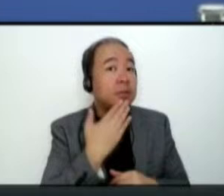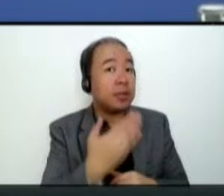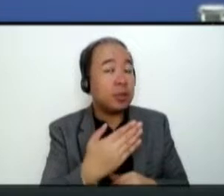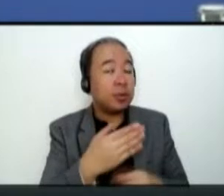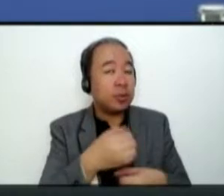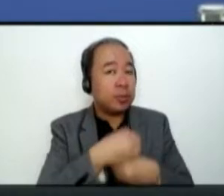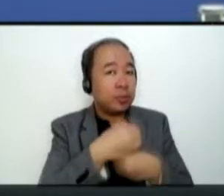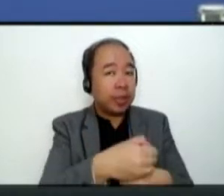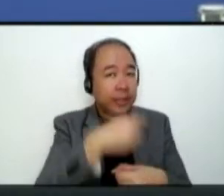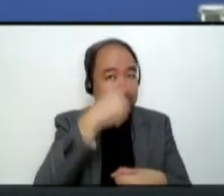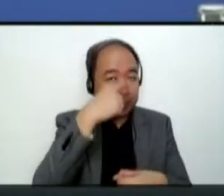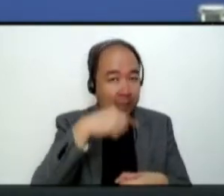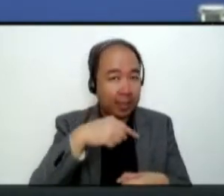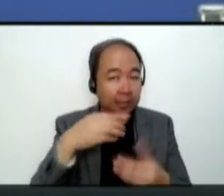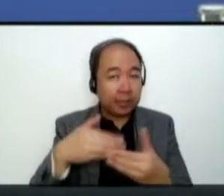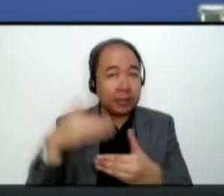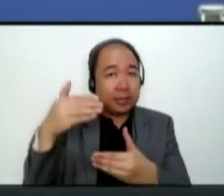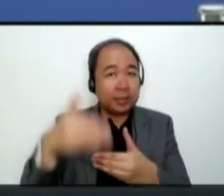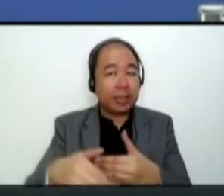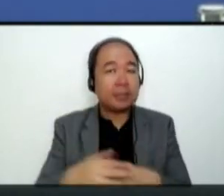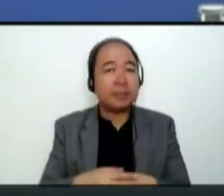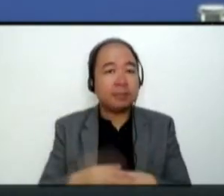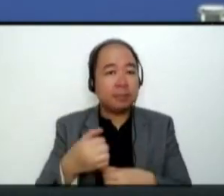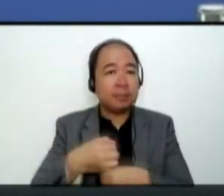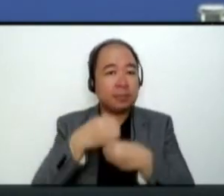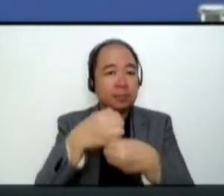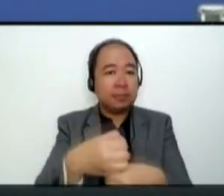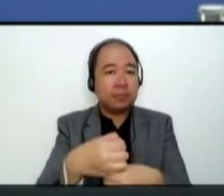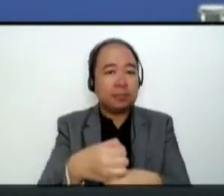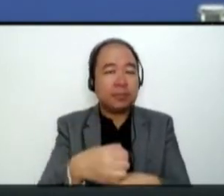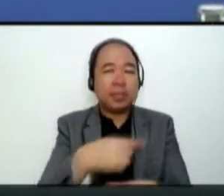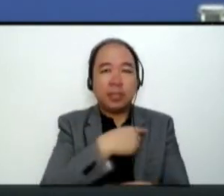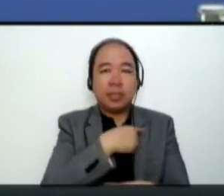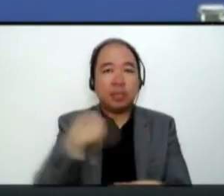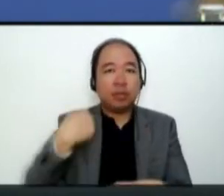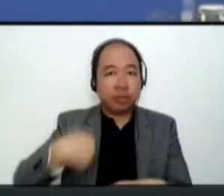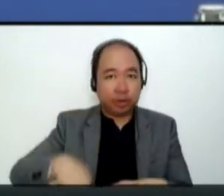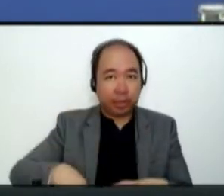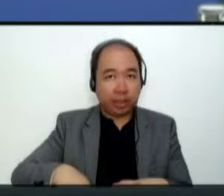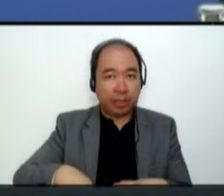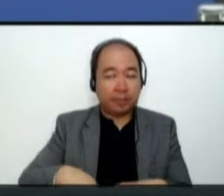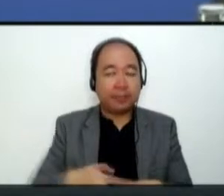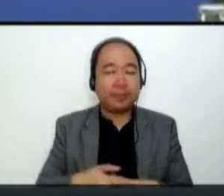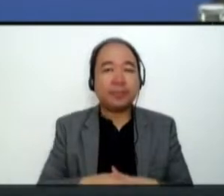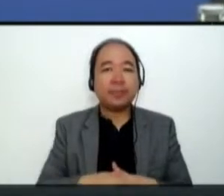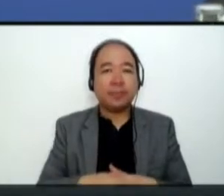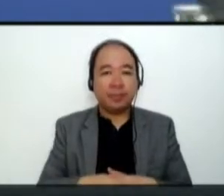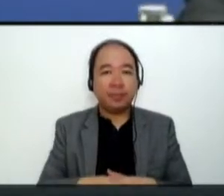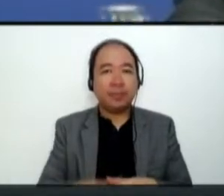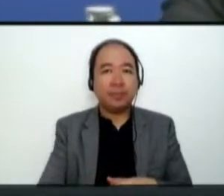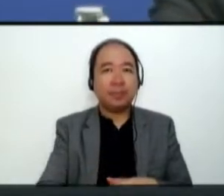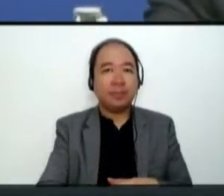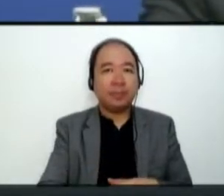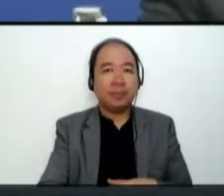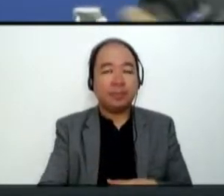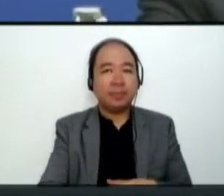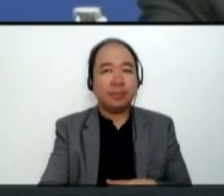The next speaker is the distinguished delegate of China, whom I now invite to take the floor.